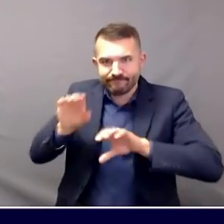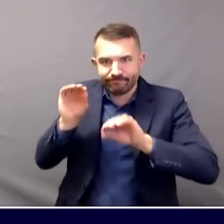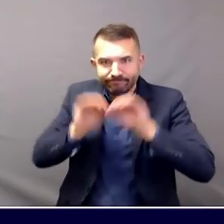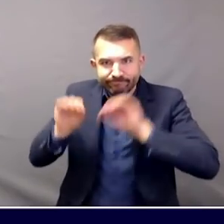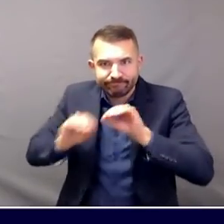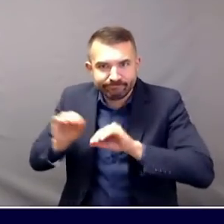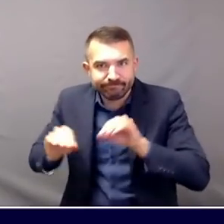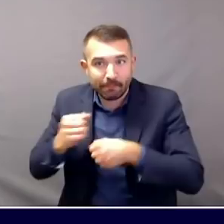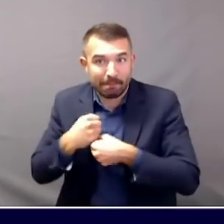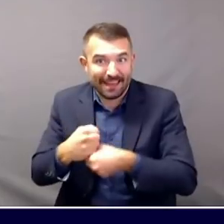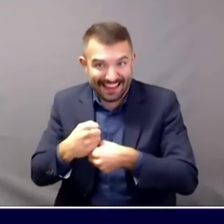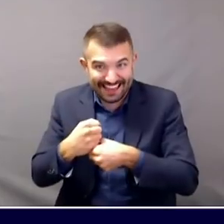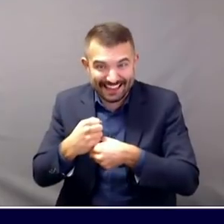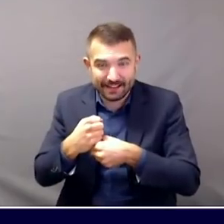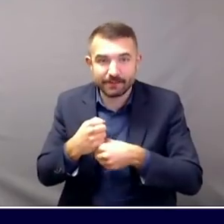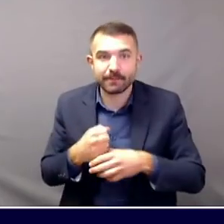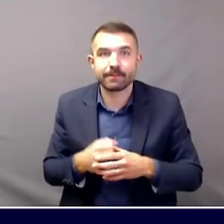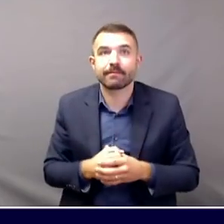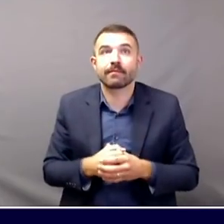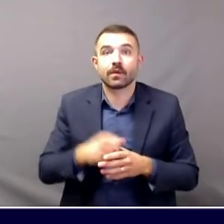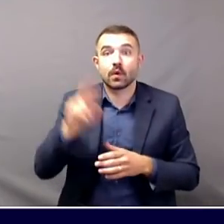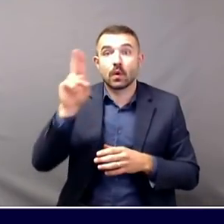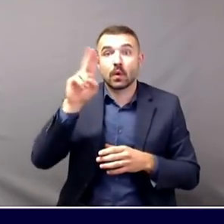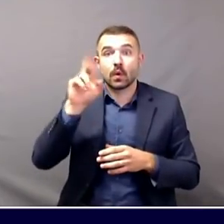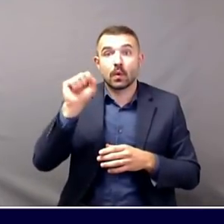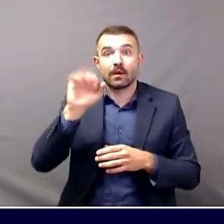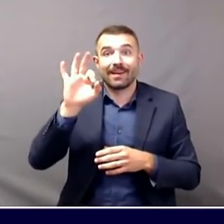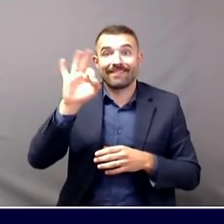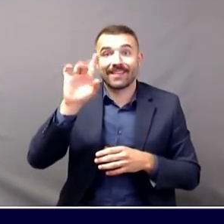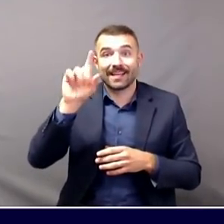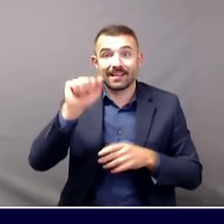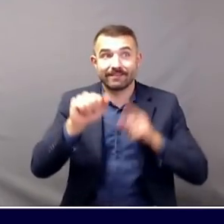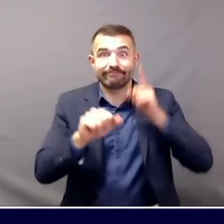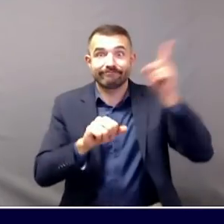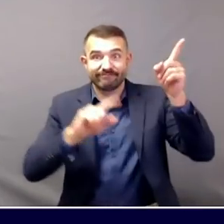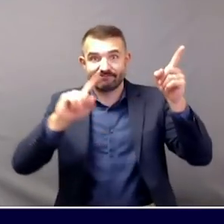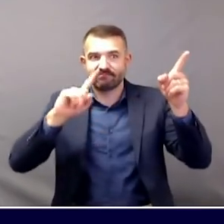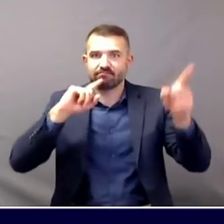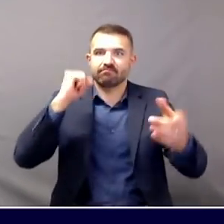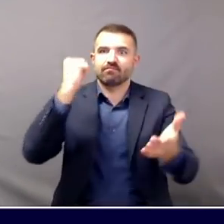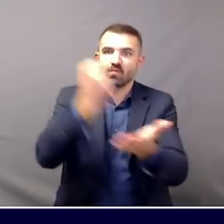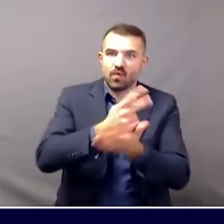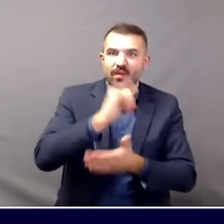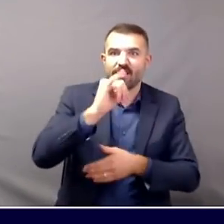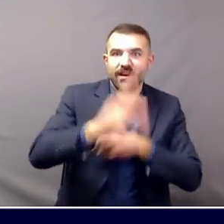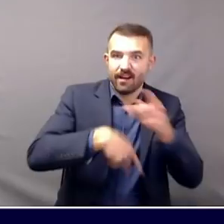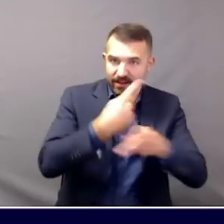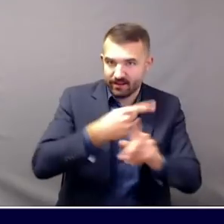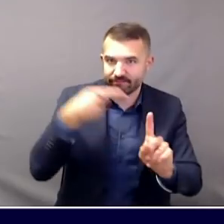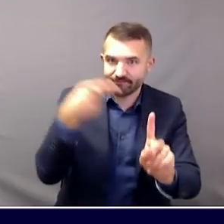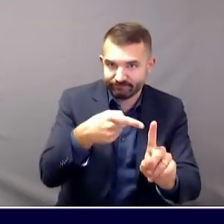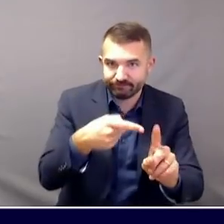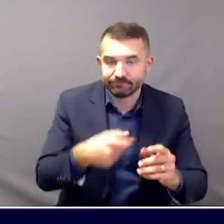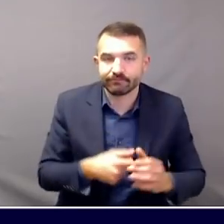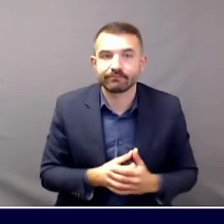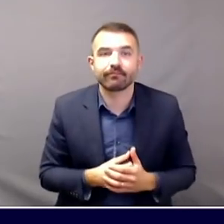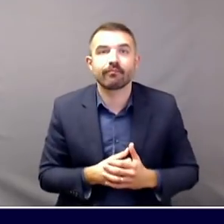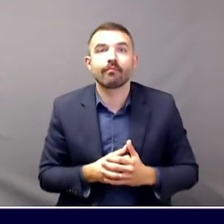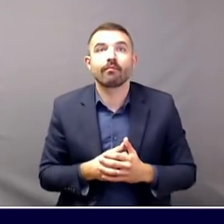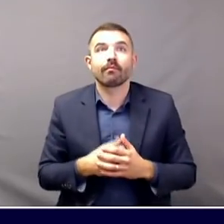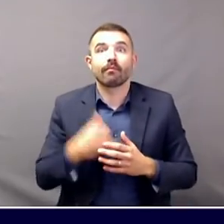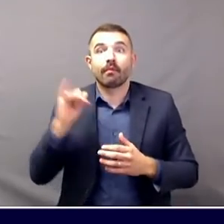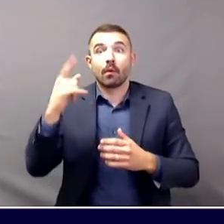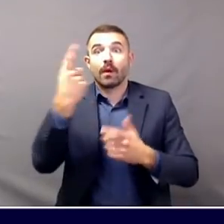FDA had approved a new therapy of this monoclonal antibody sort manufactured by a large company, Eli